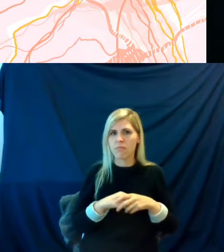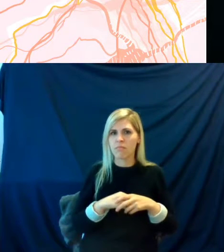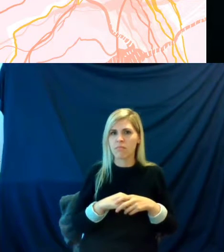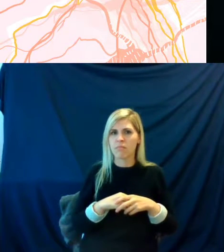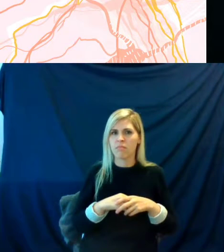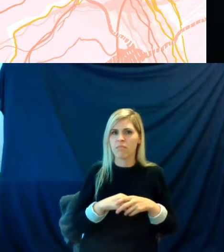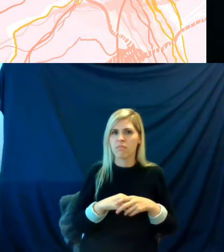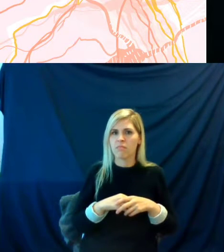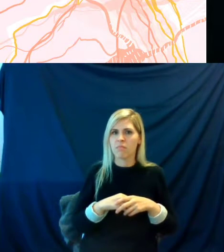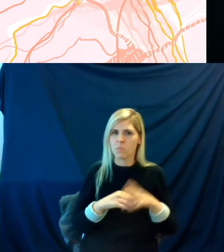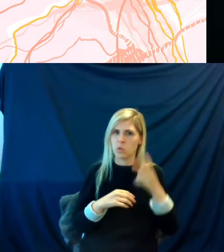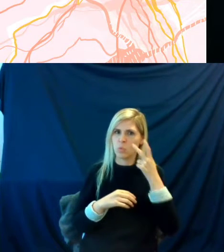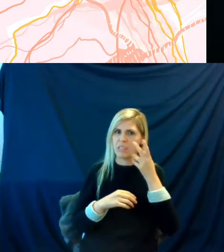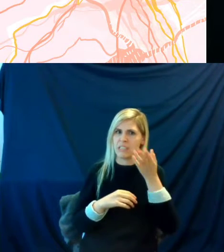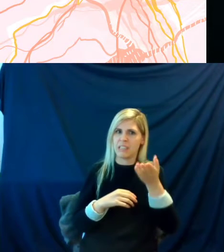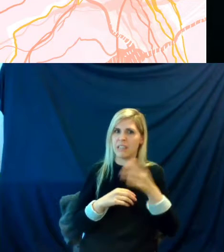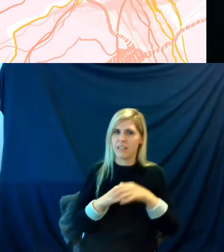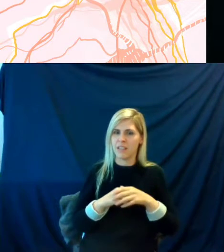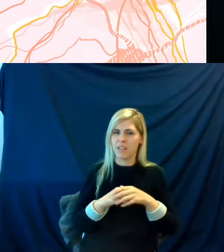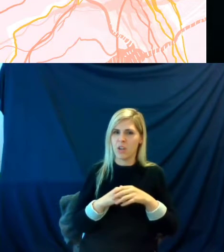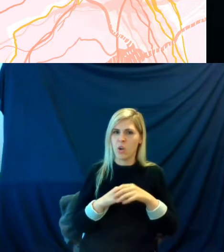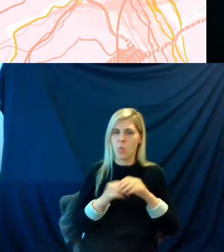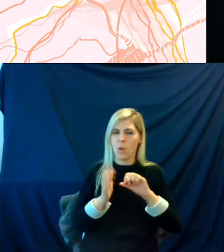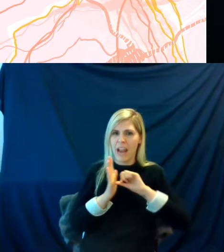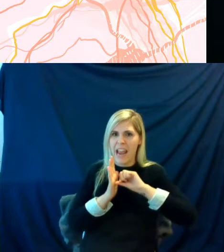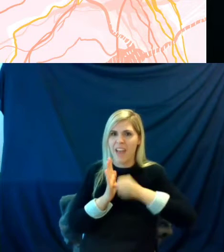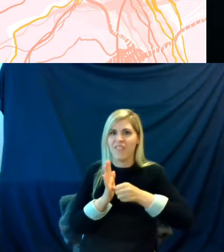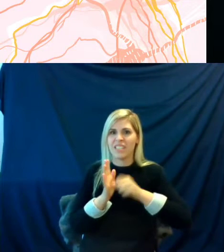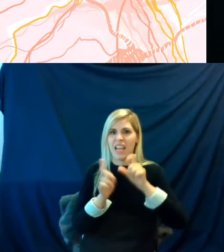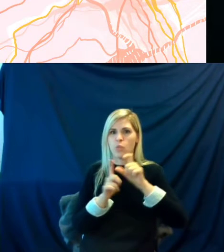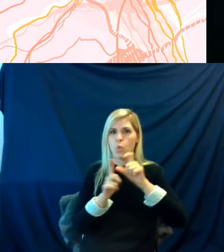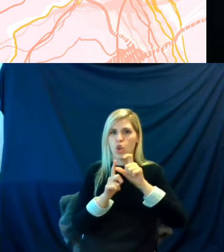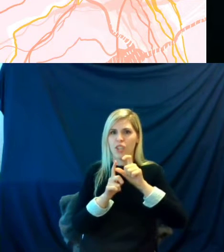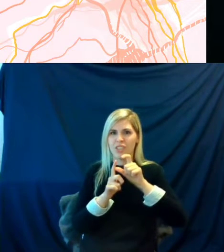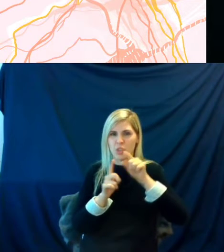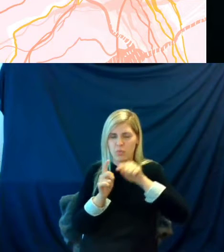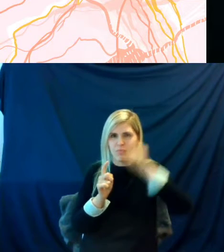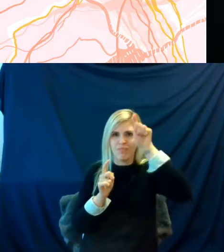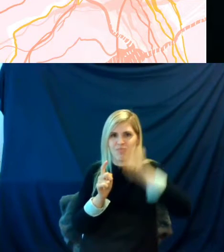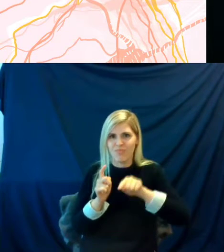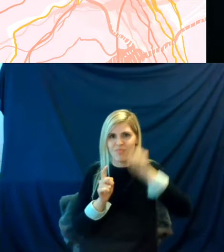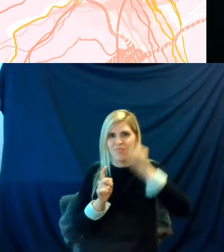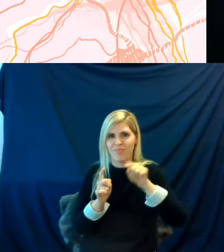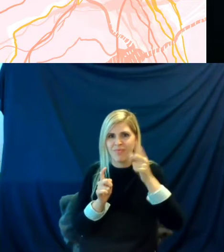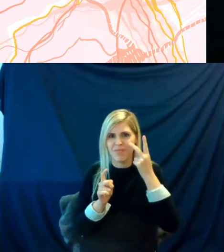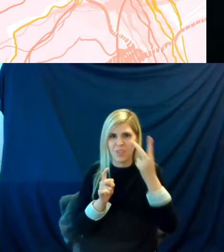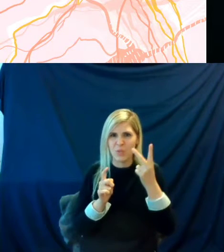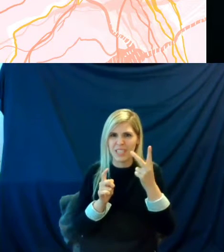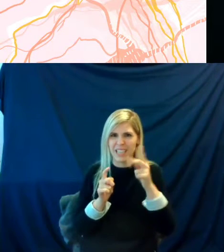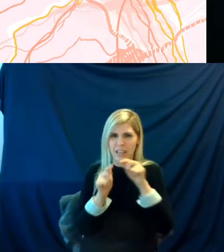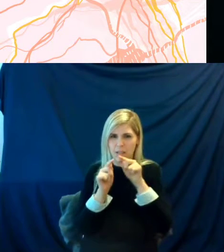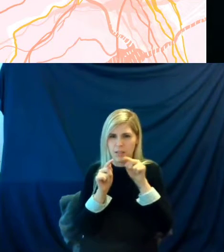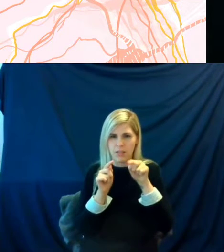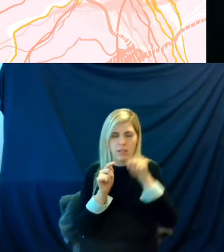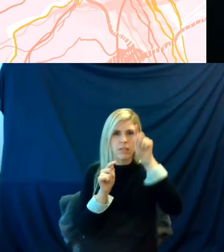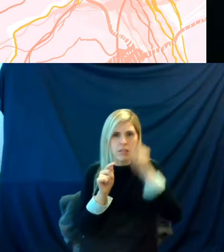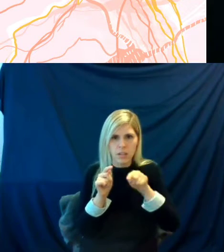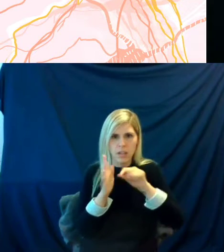talking, and as you can see, when I put like more emphasis into words, you can kind of see a